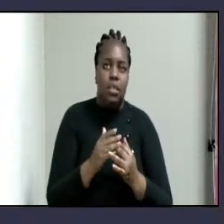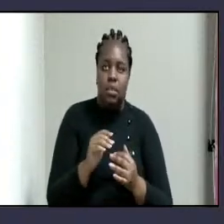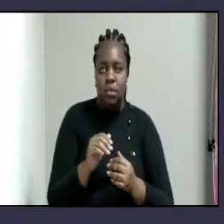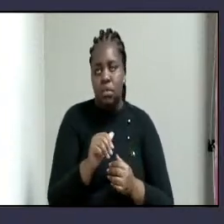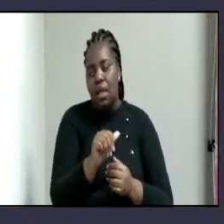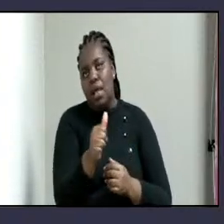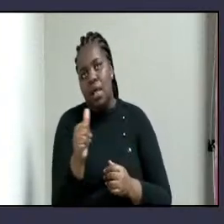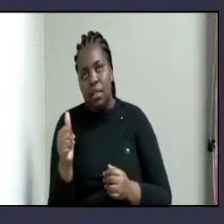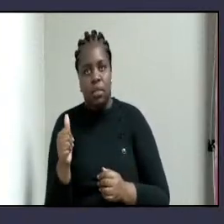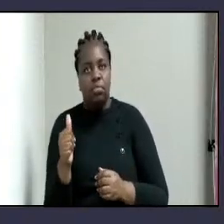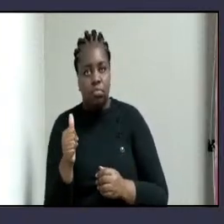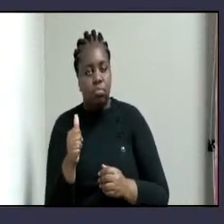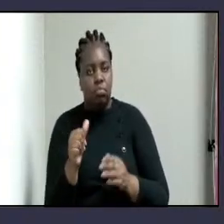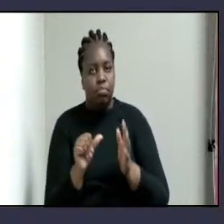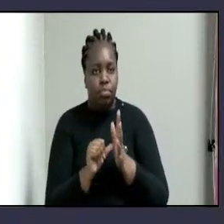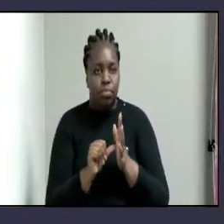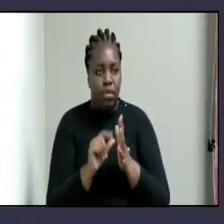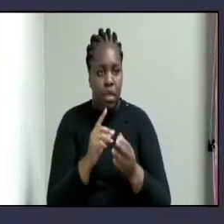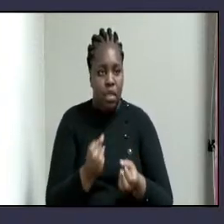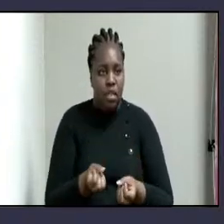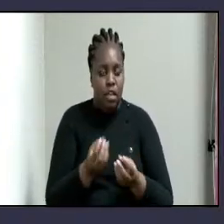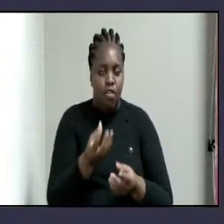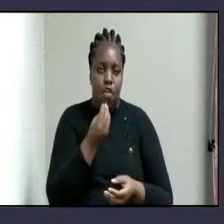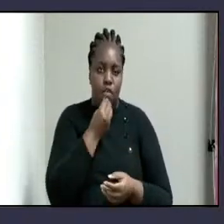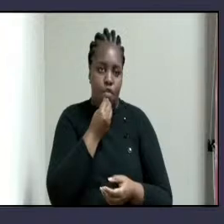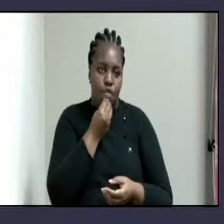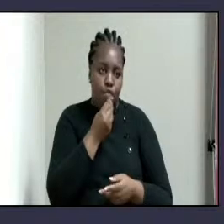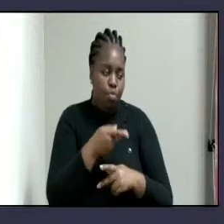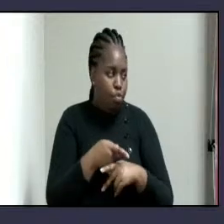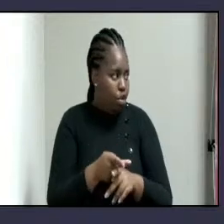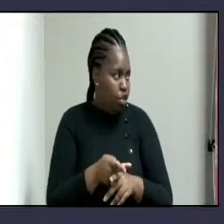other avenues that can increase food production, as it were.